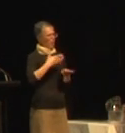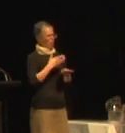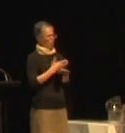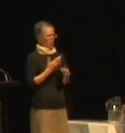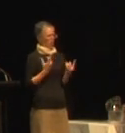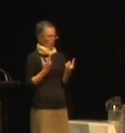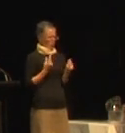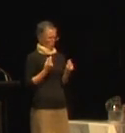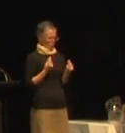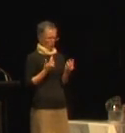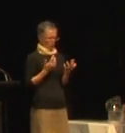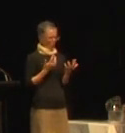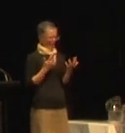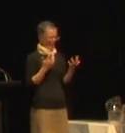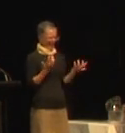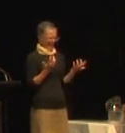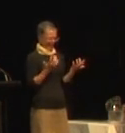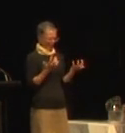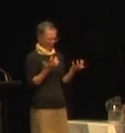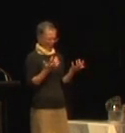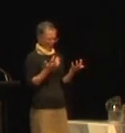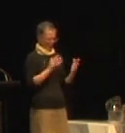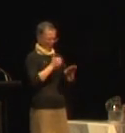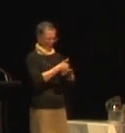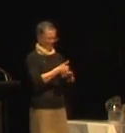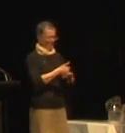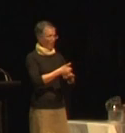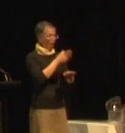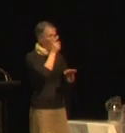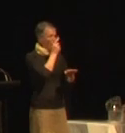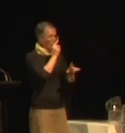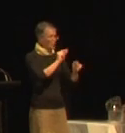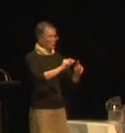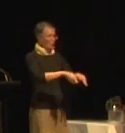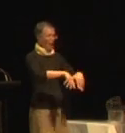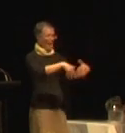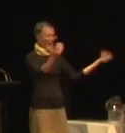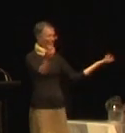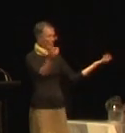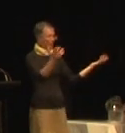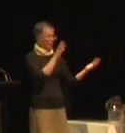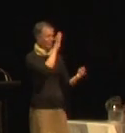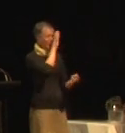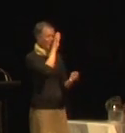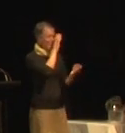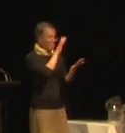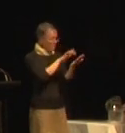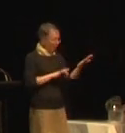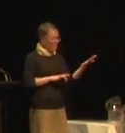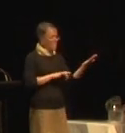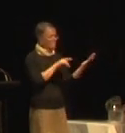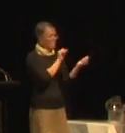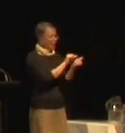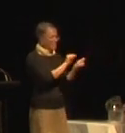you're starting something from scratch, because you could do almost anything. It's a different kind of conversation when you're working with an